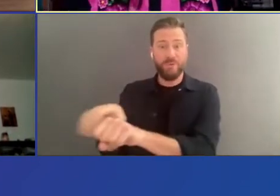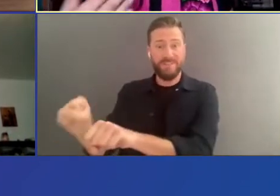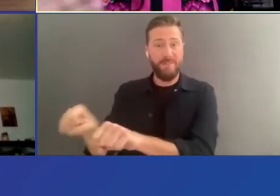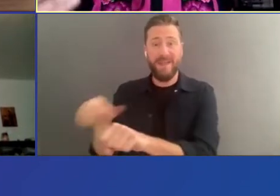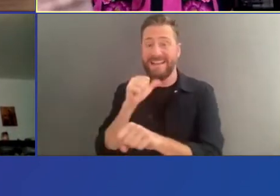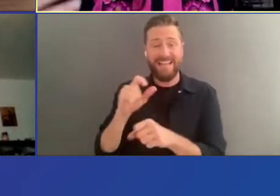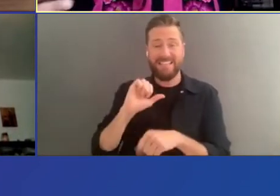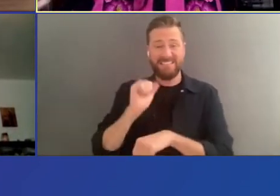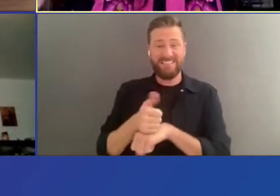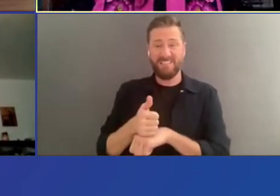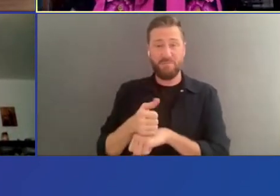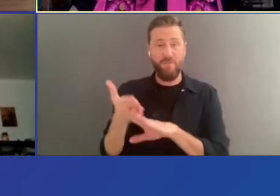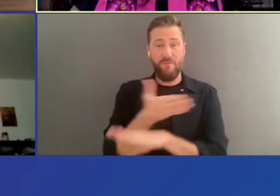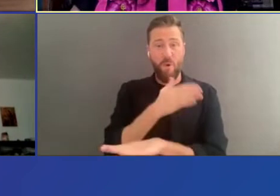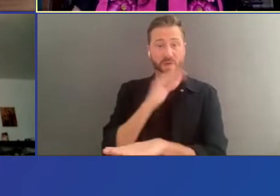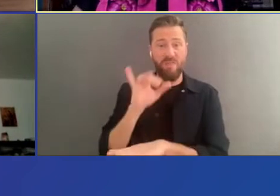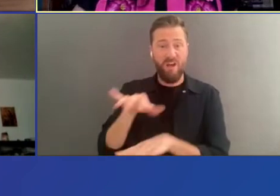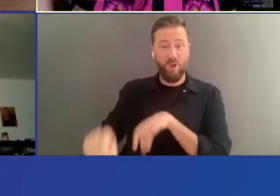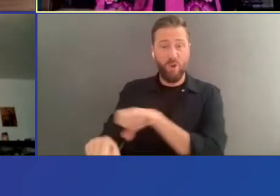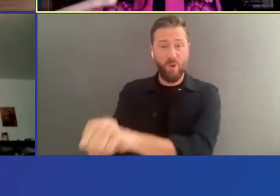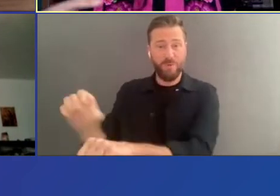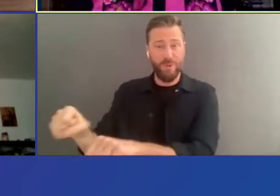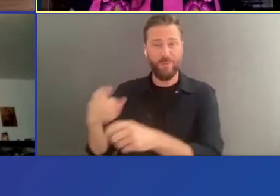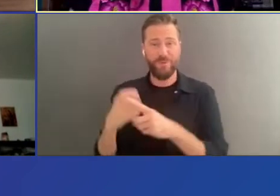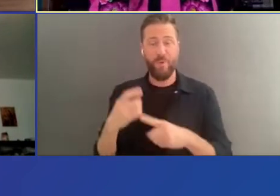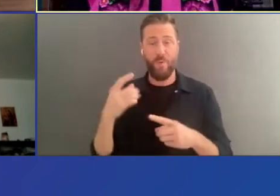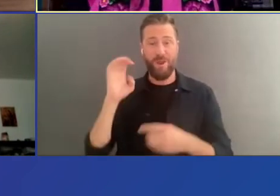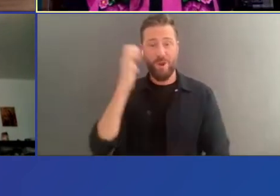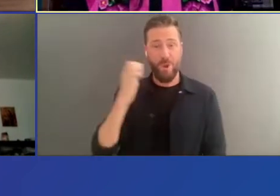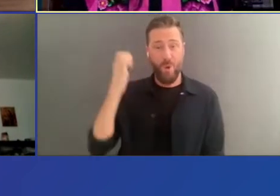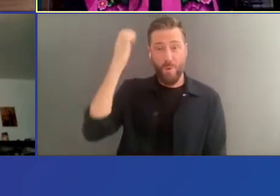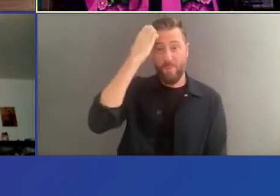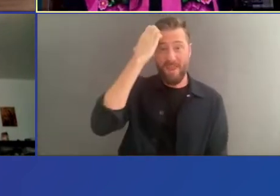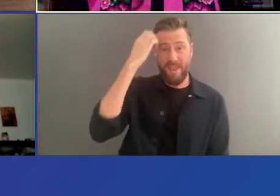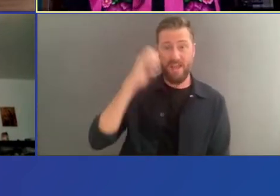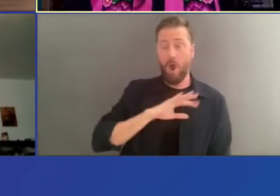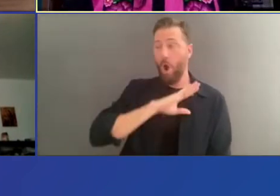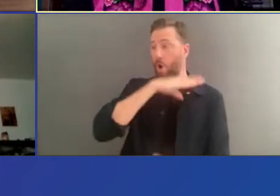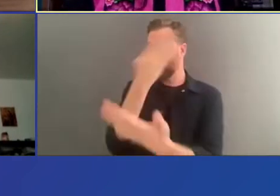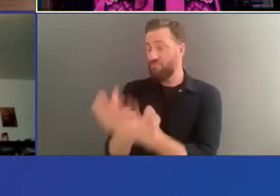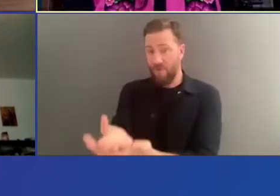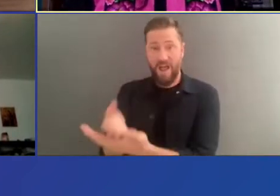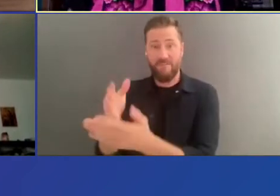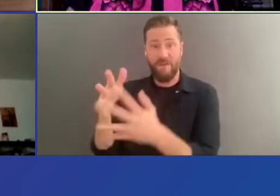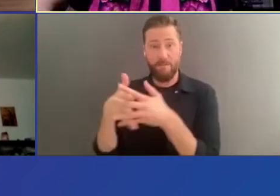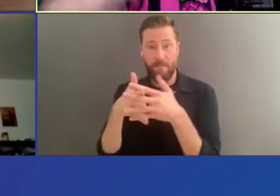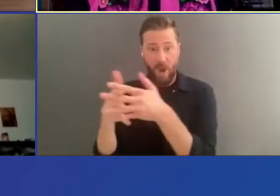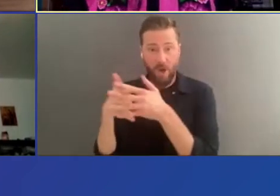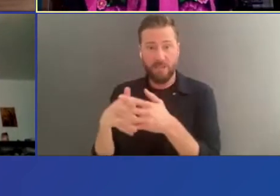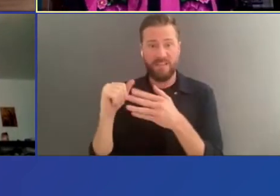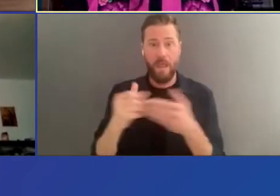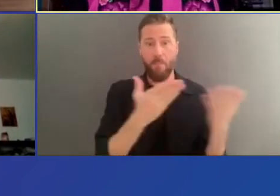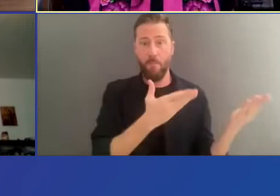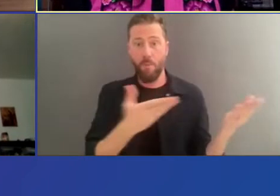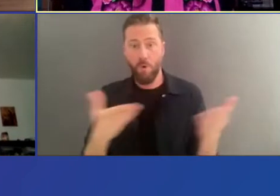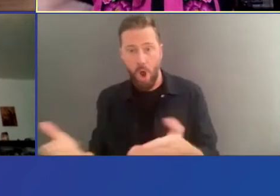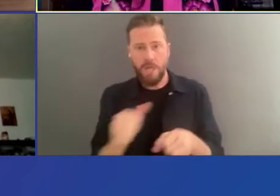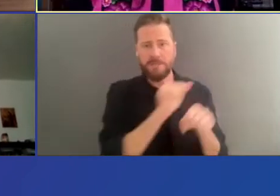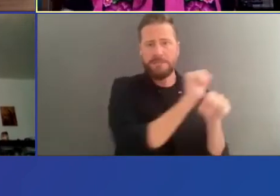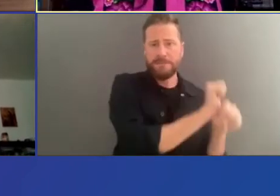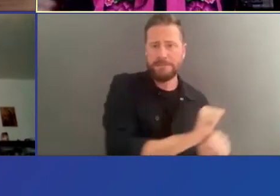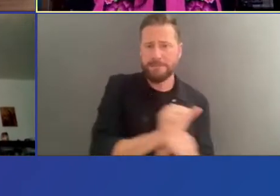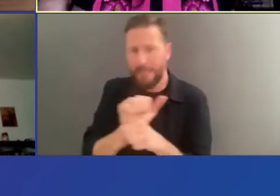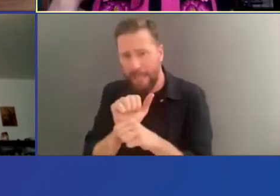before that. So when European colonizers arrived in the Americas and they brought enslaved people to